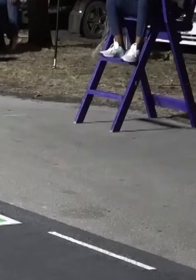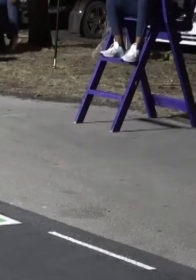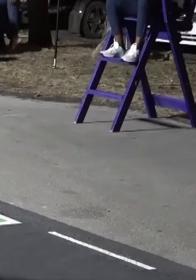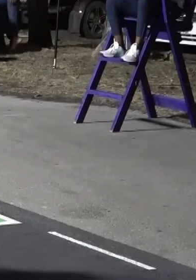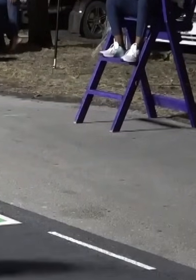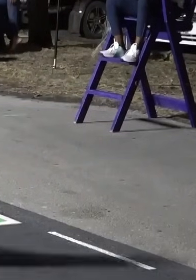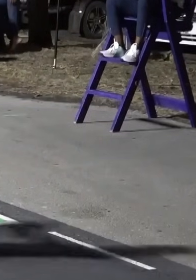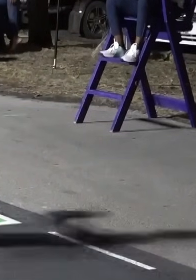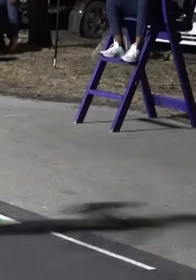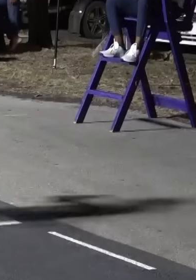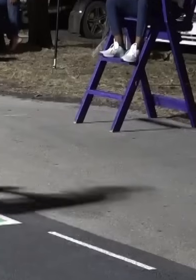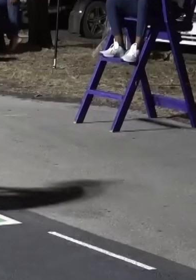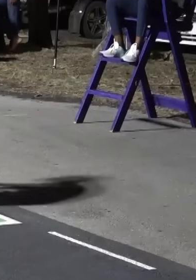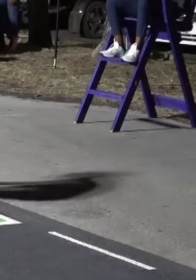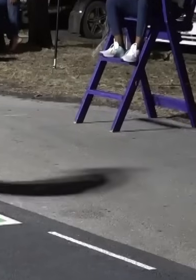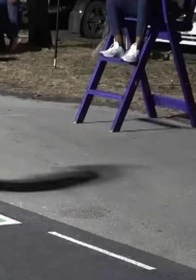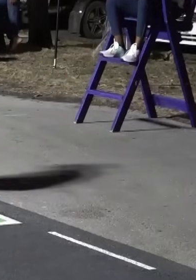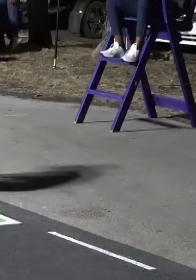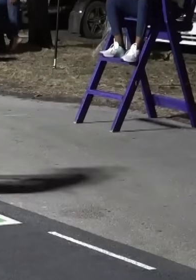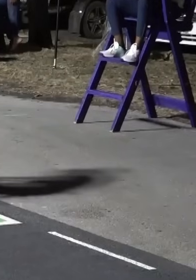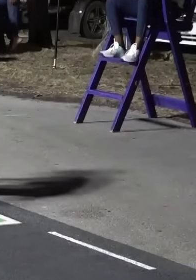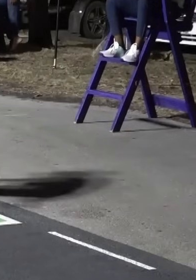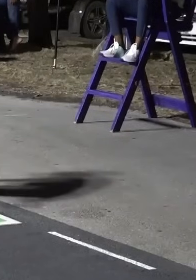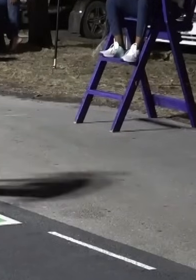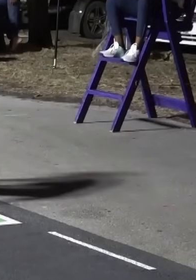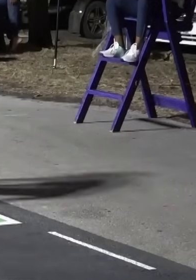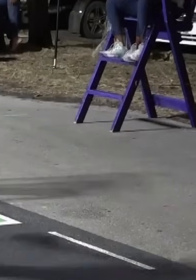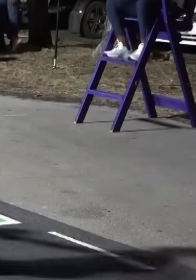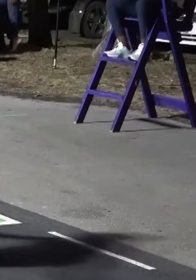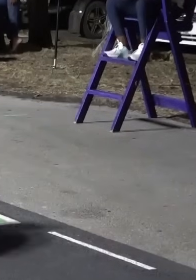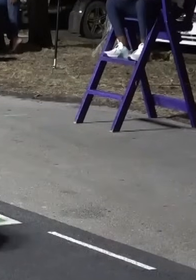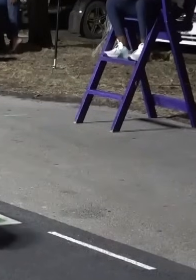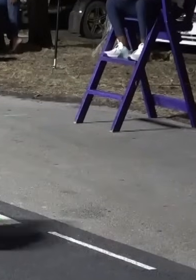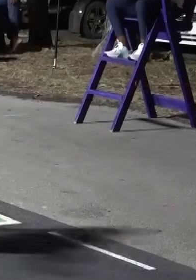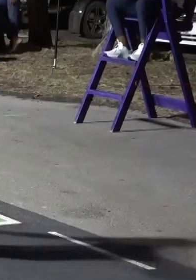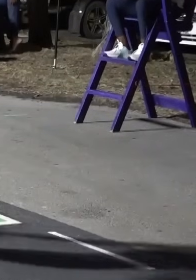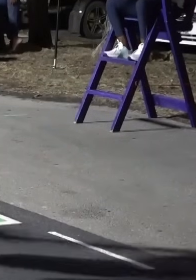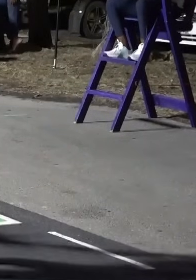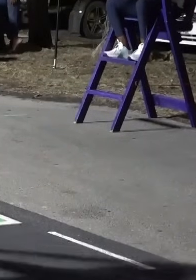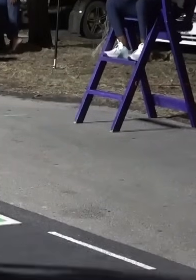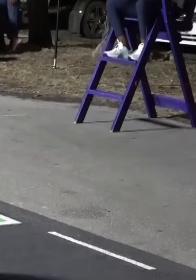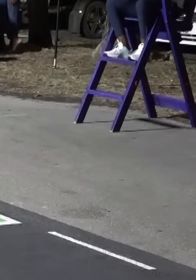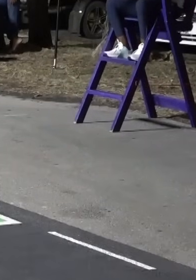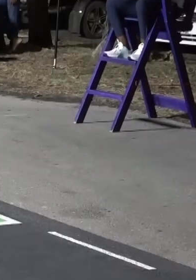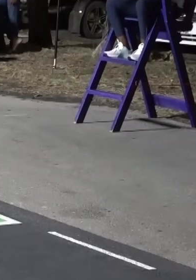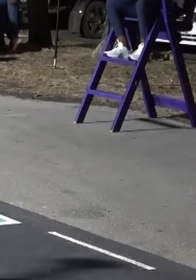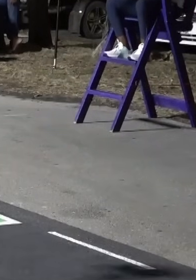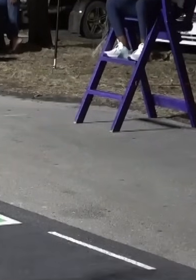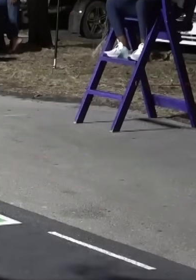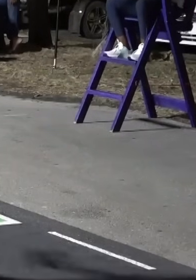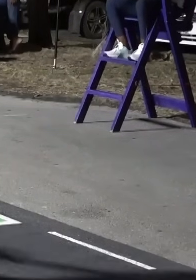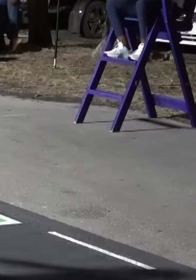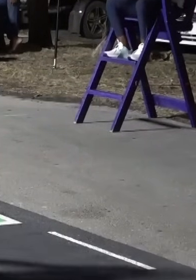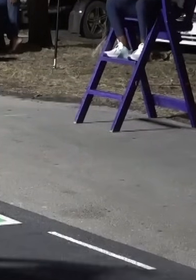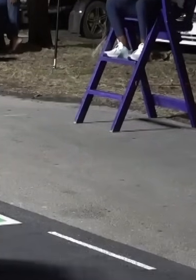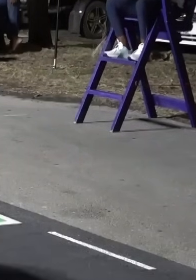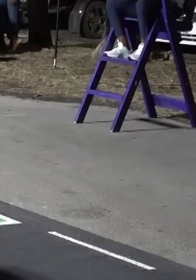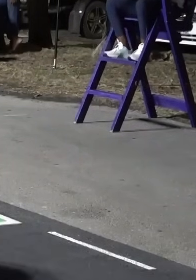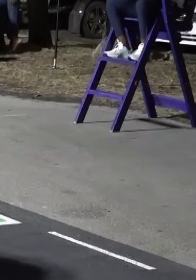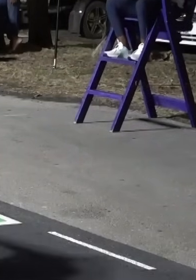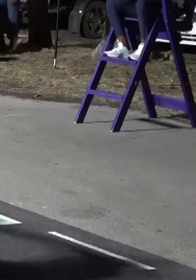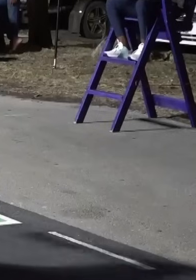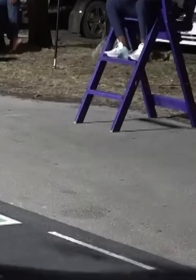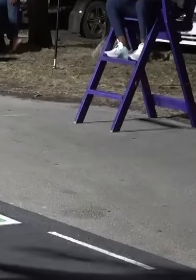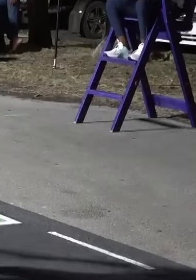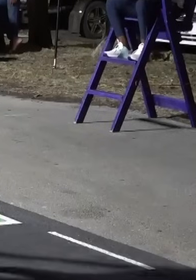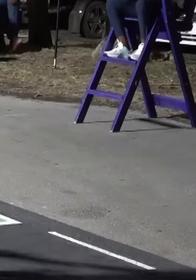up Burkitt well for the injection, deadly. But Burkitt responded, putting the game to Griffith, but forcing